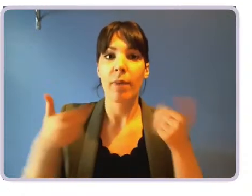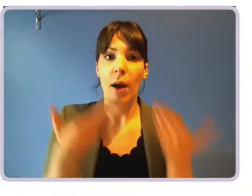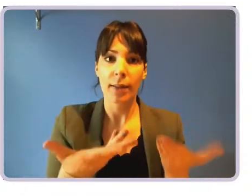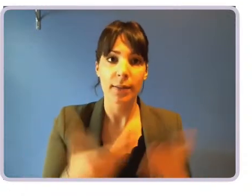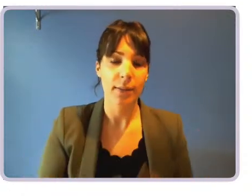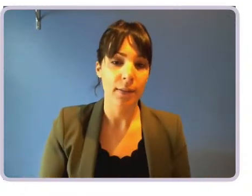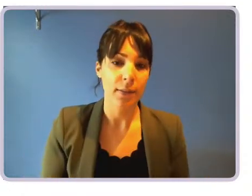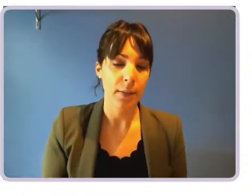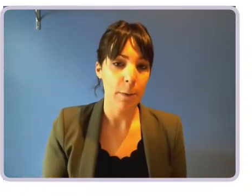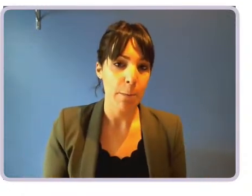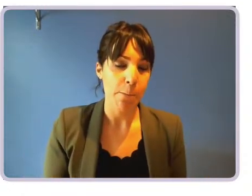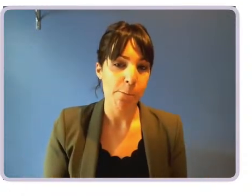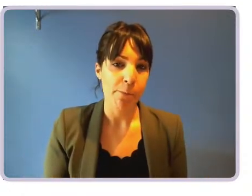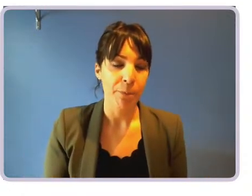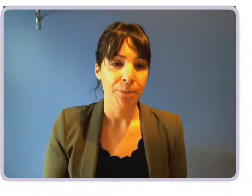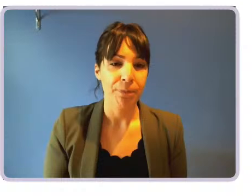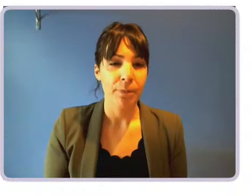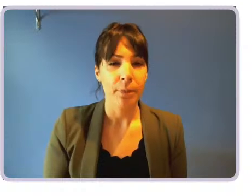one of our major